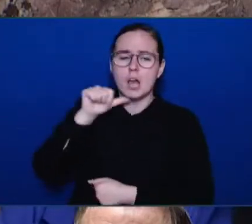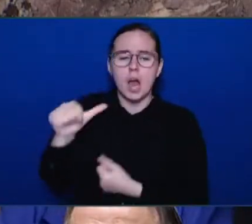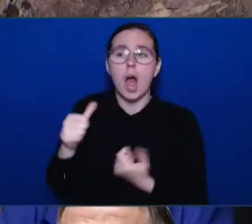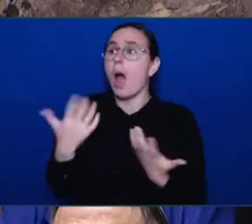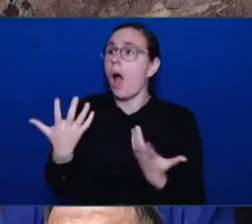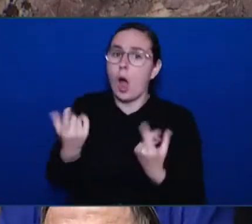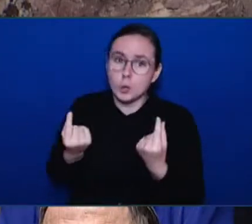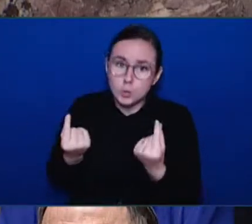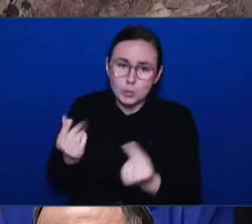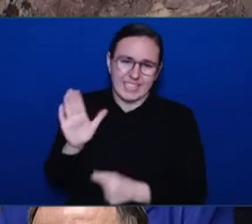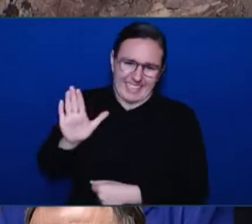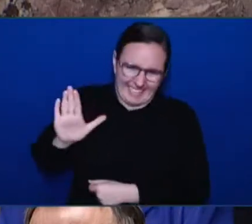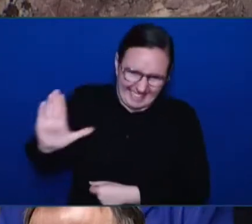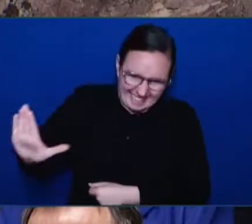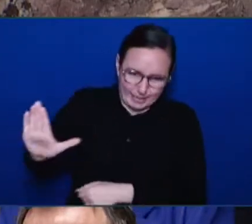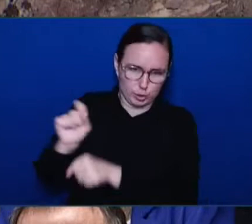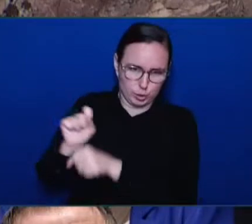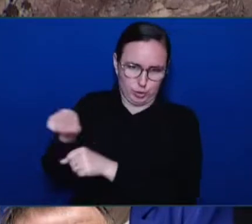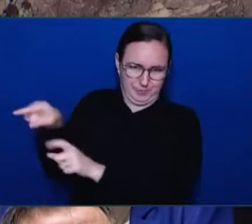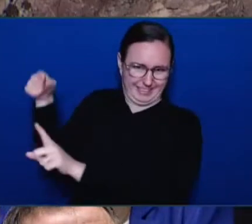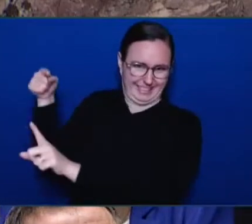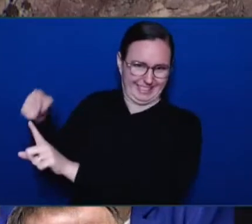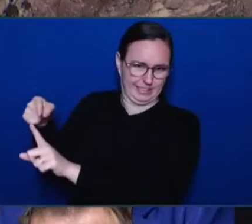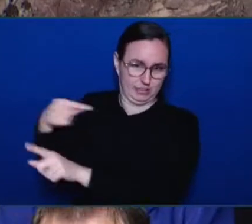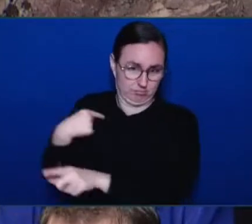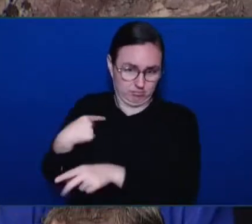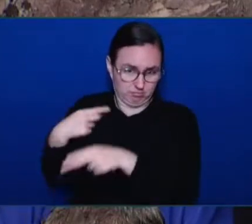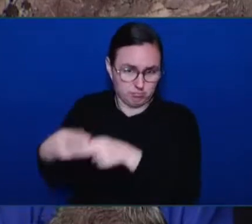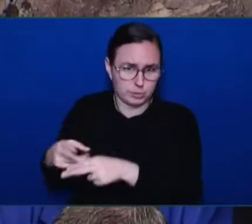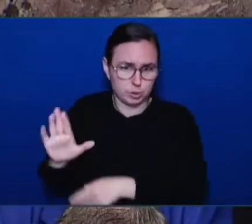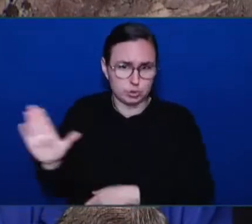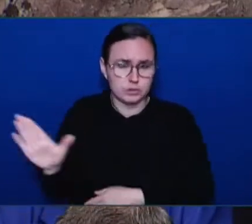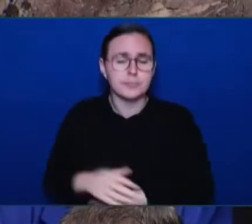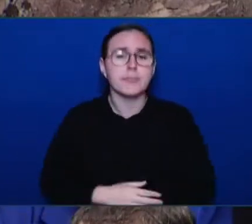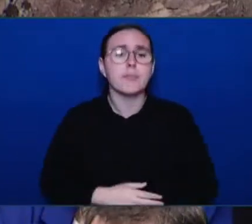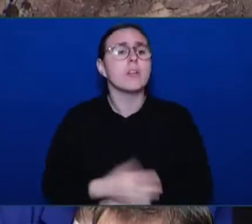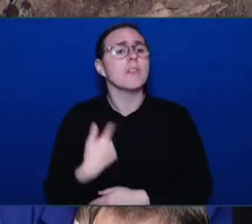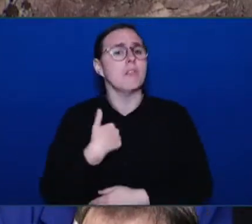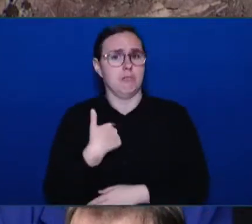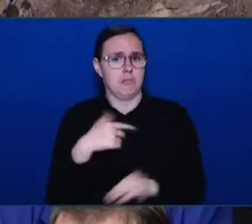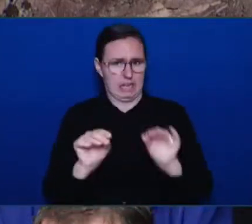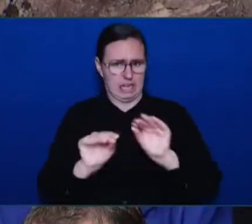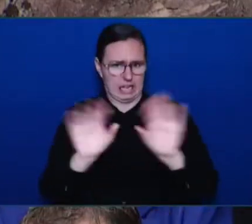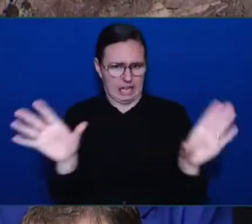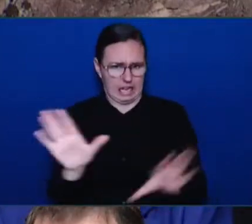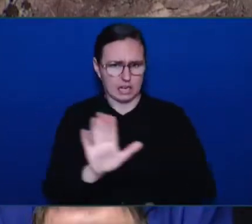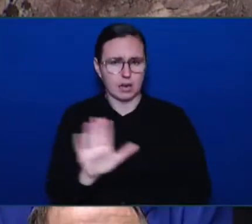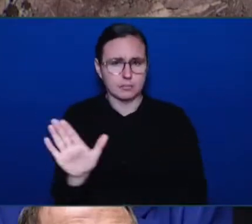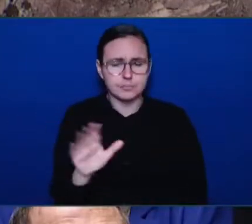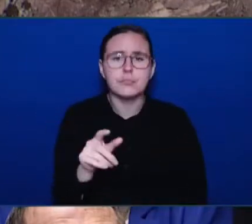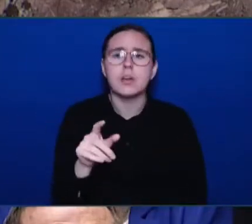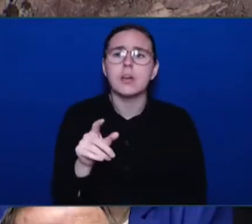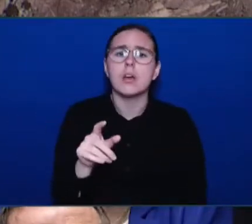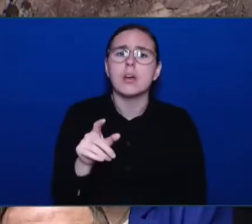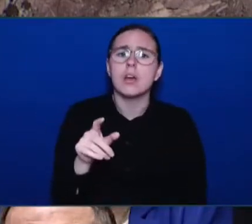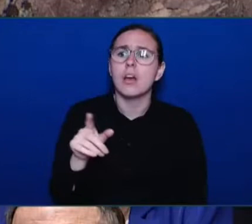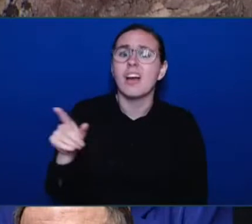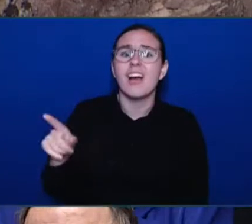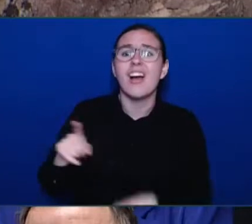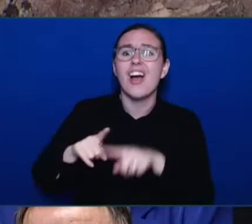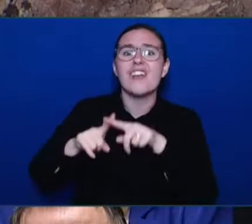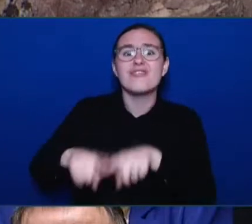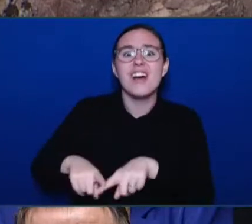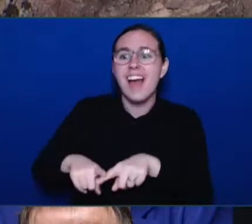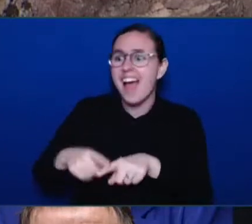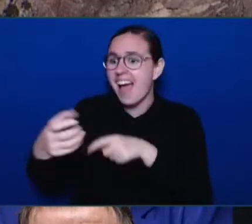So let's be clear, the minister is relying on bringing in private company nurses at a